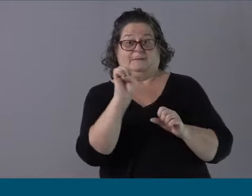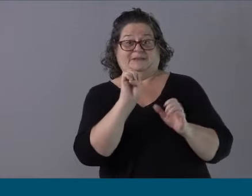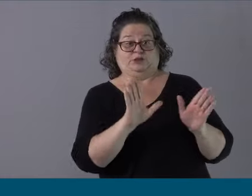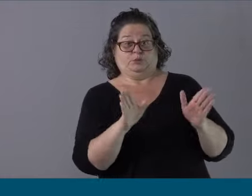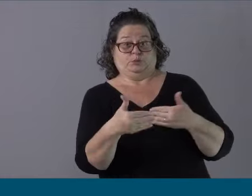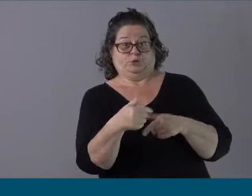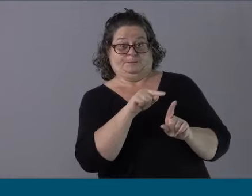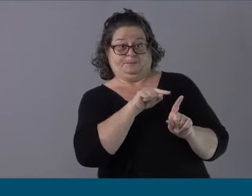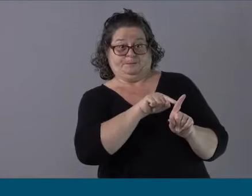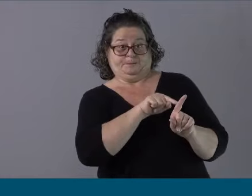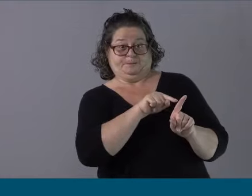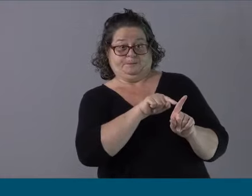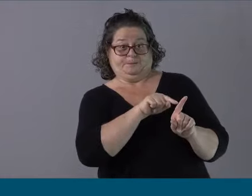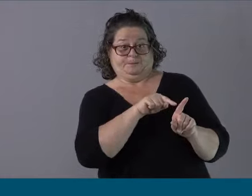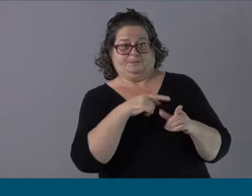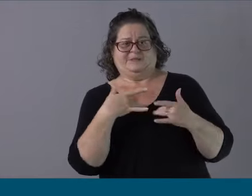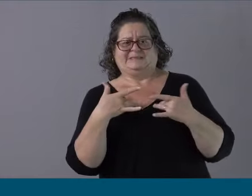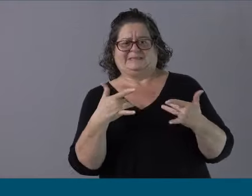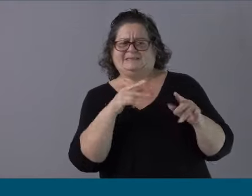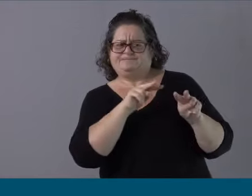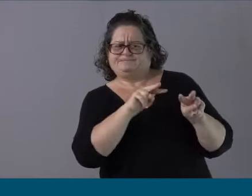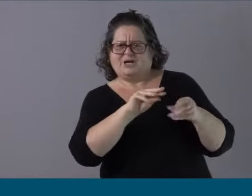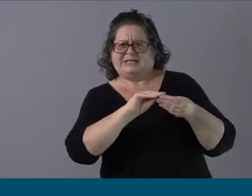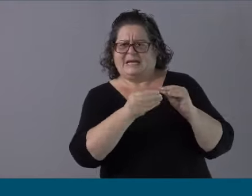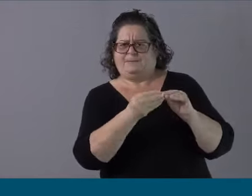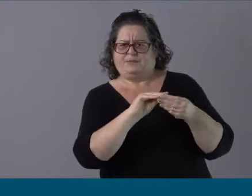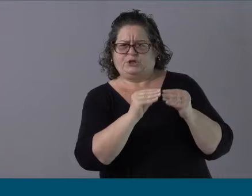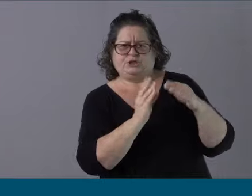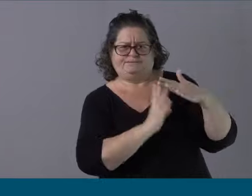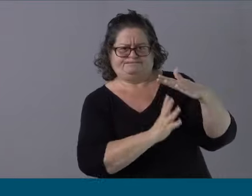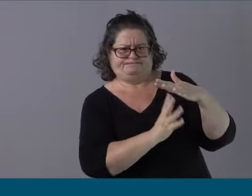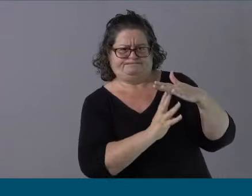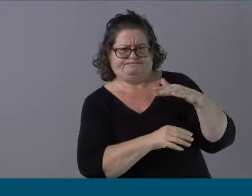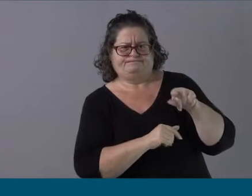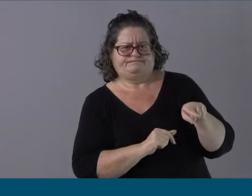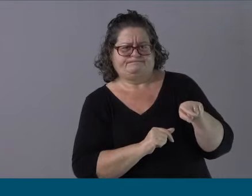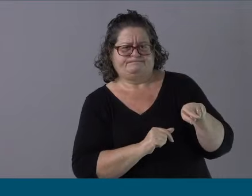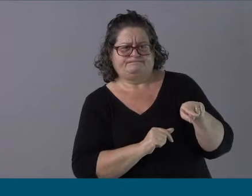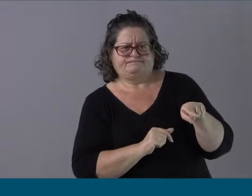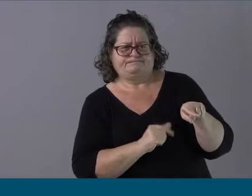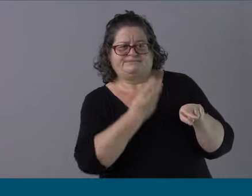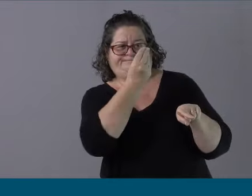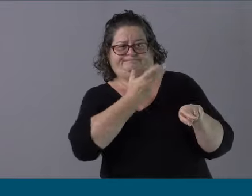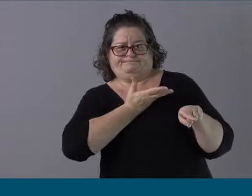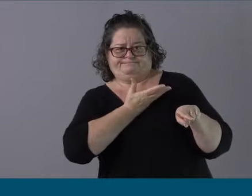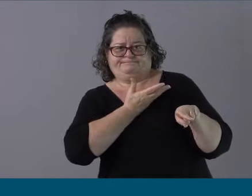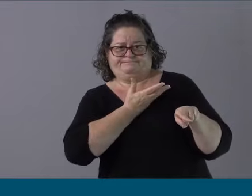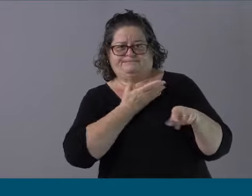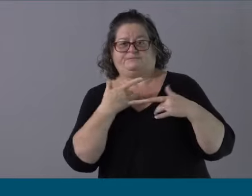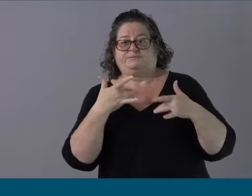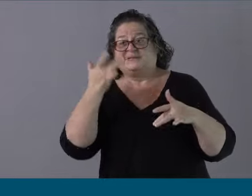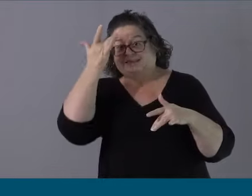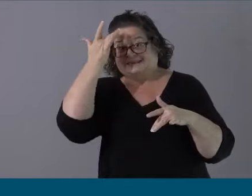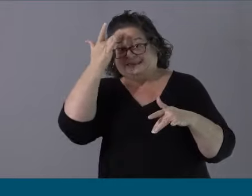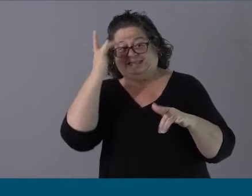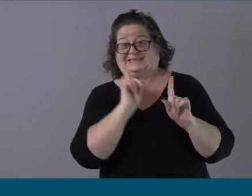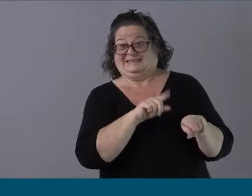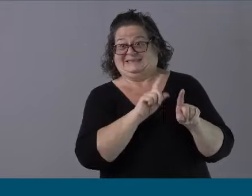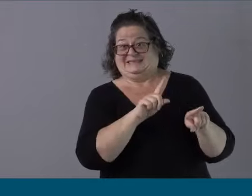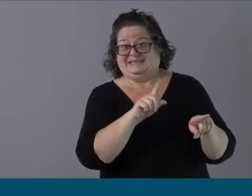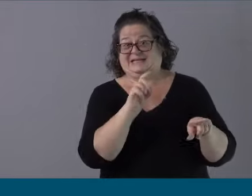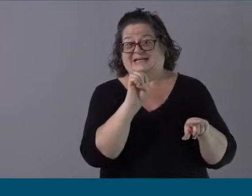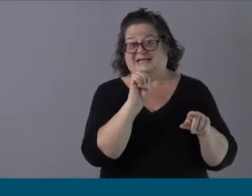leading indicator. And if you think of that, you go to the emergency room when you get sick. From there, you can go into a